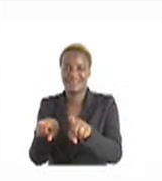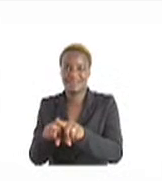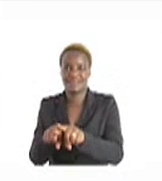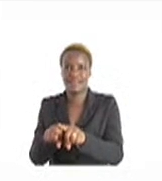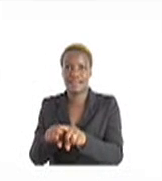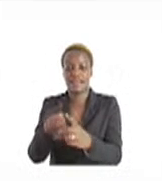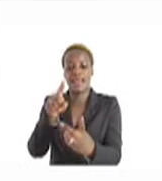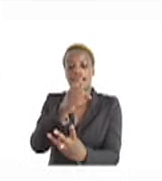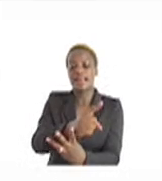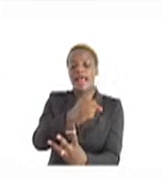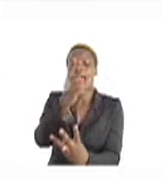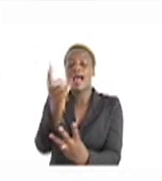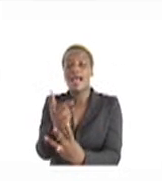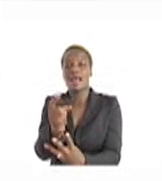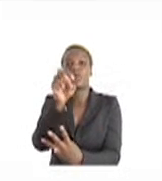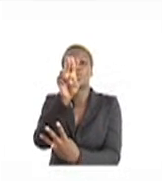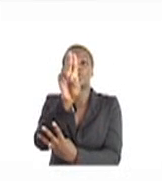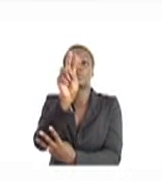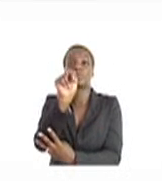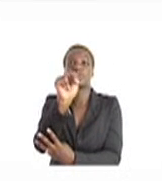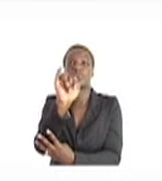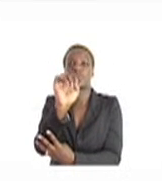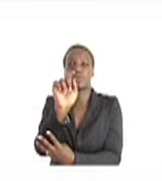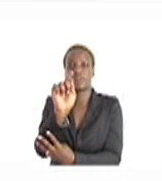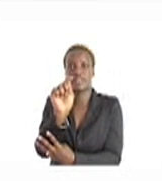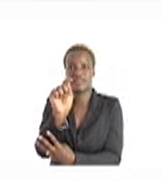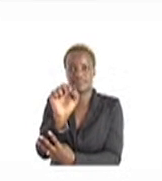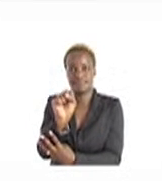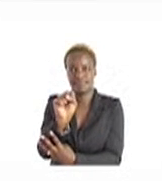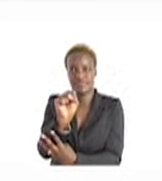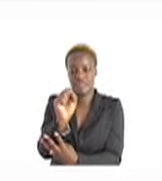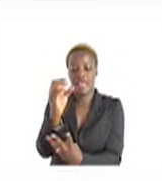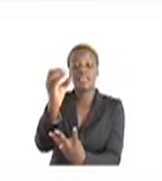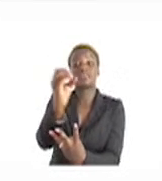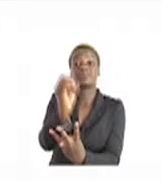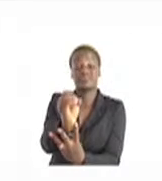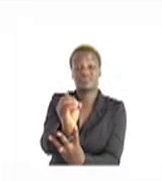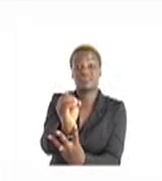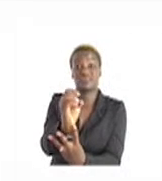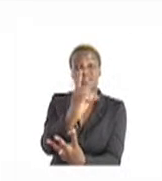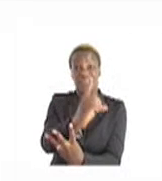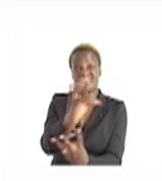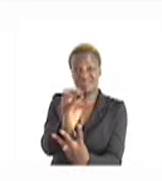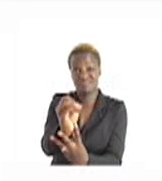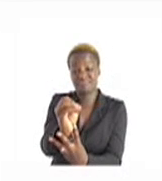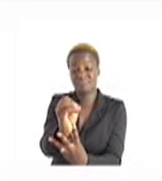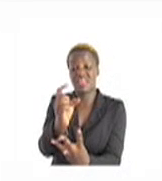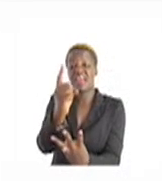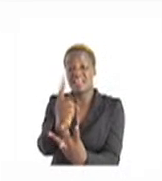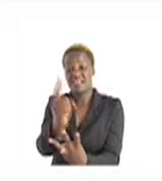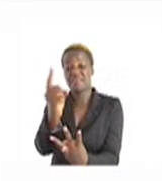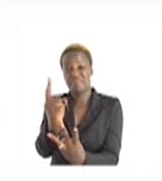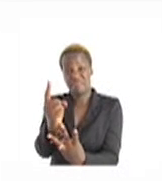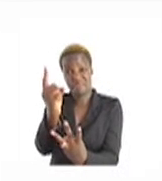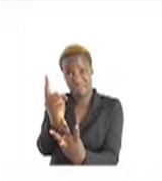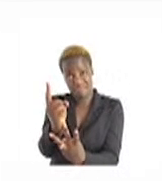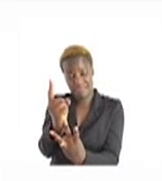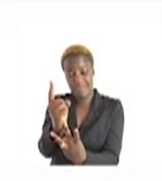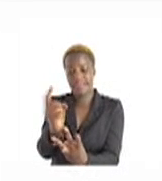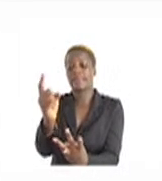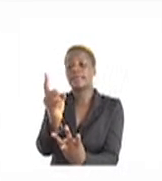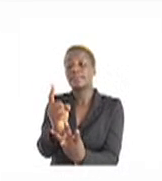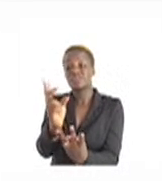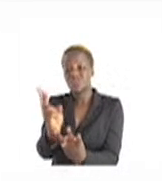numbers on the unit side. The first box has a 0, the second box has a 1, and the other one has a